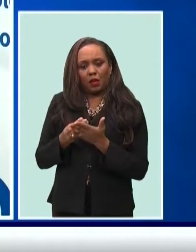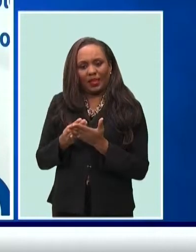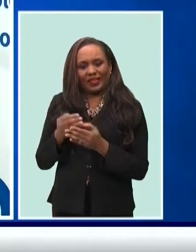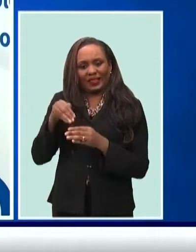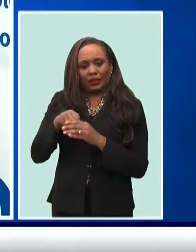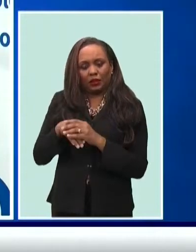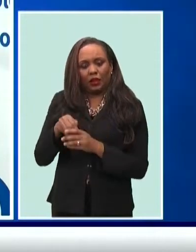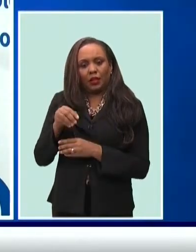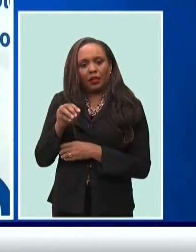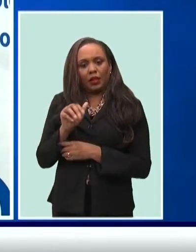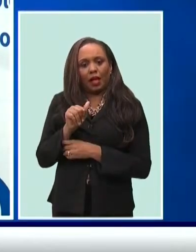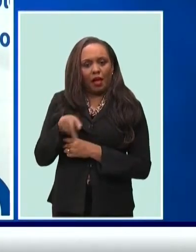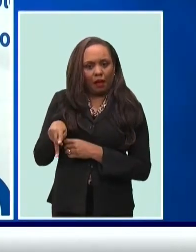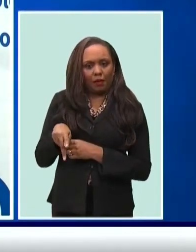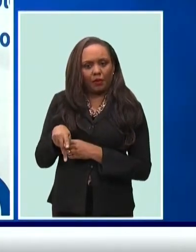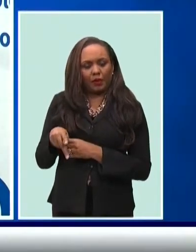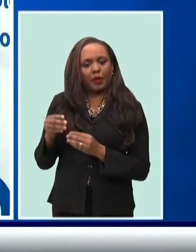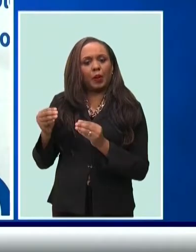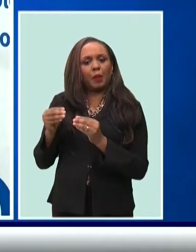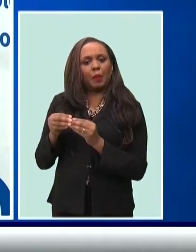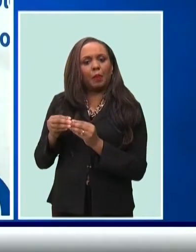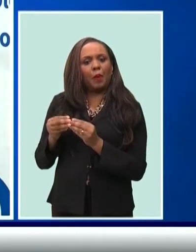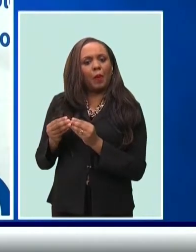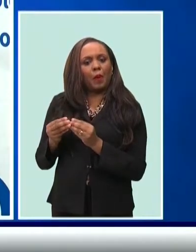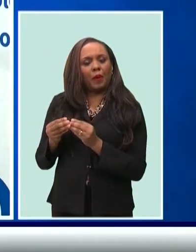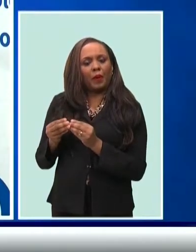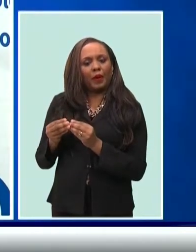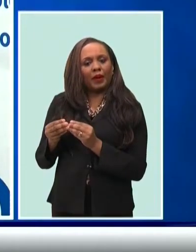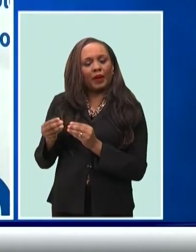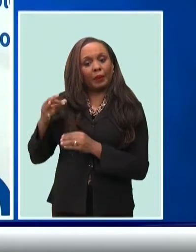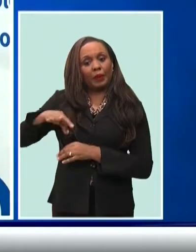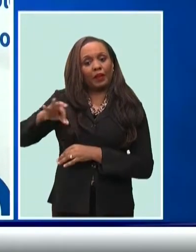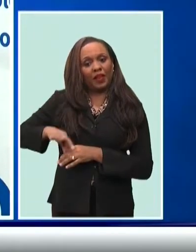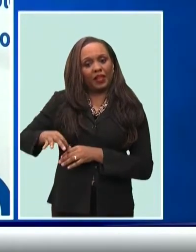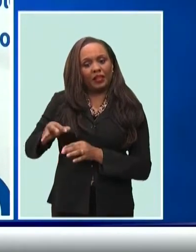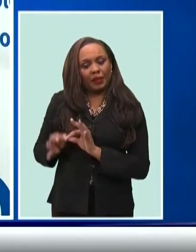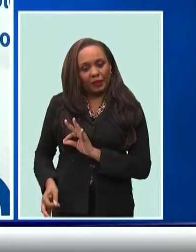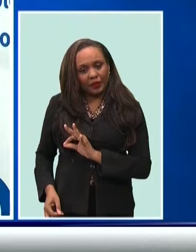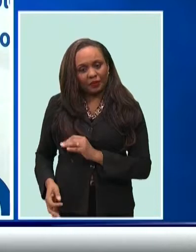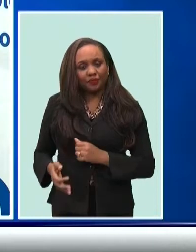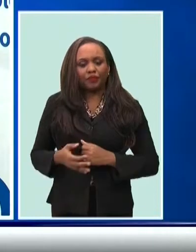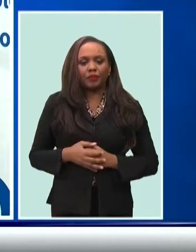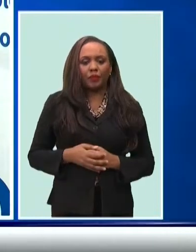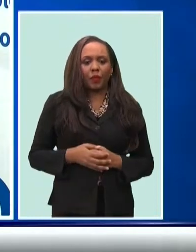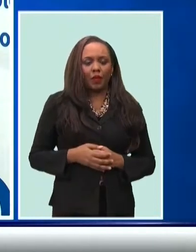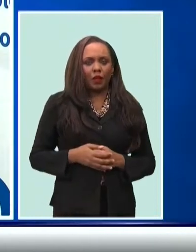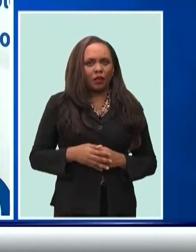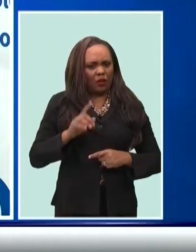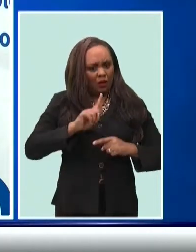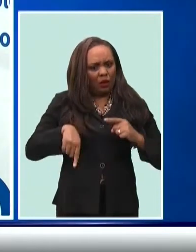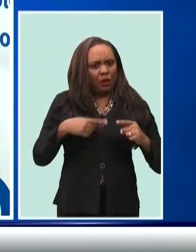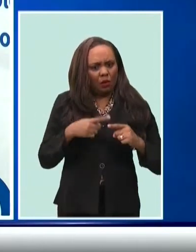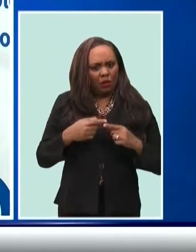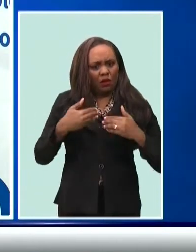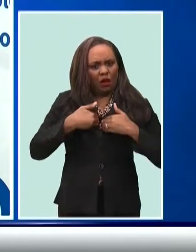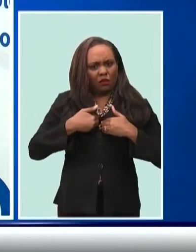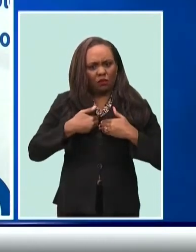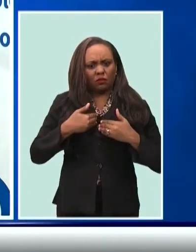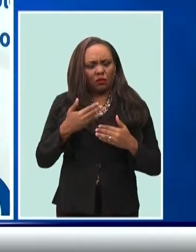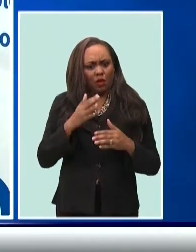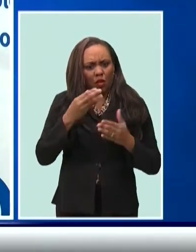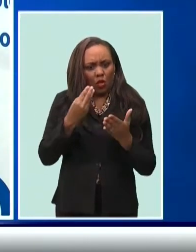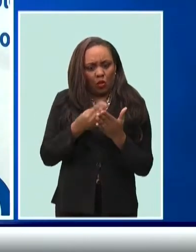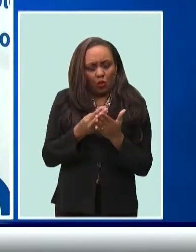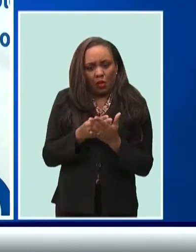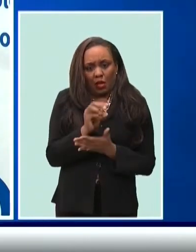product in the market that demonstrates an ability to execute and brings a product to